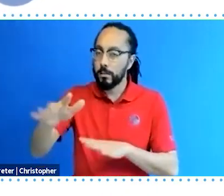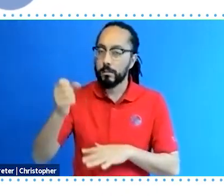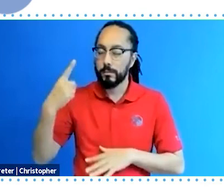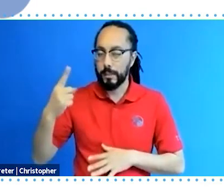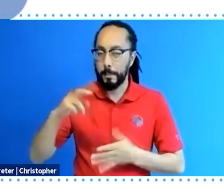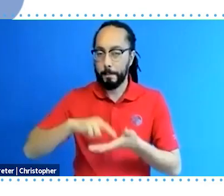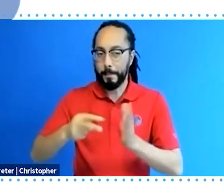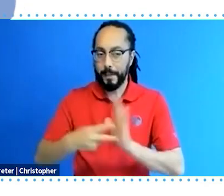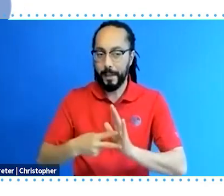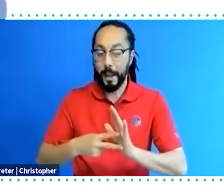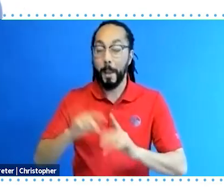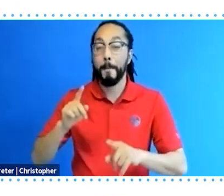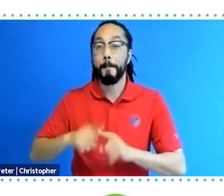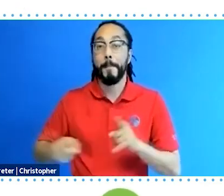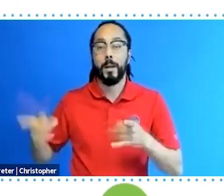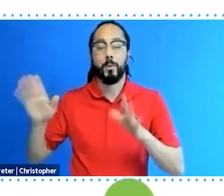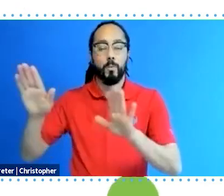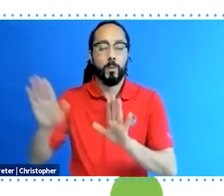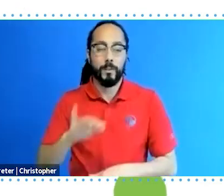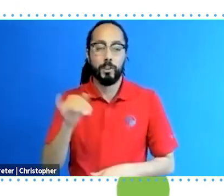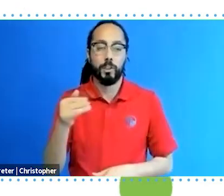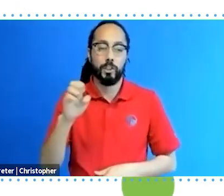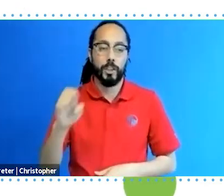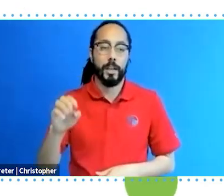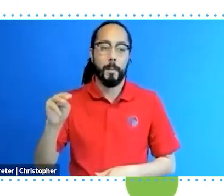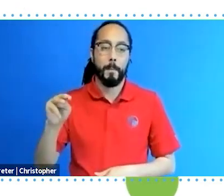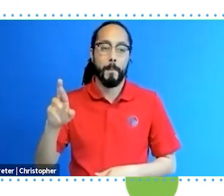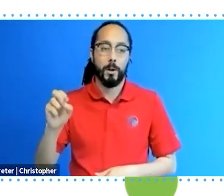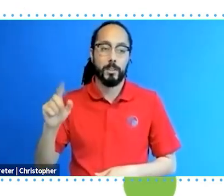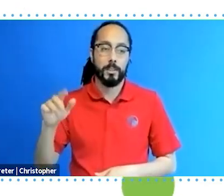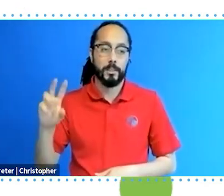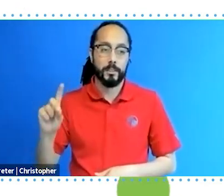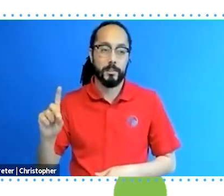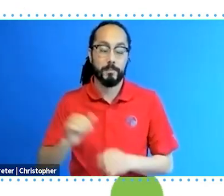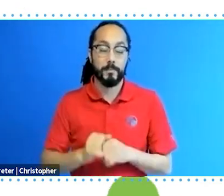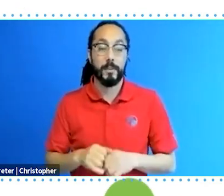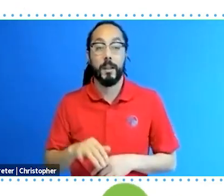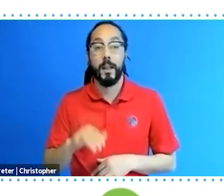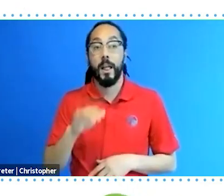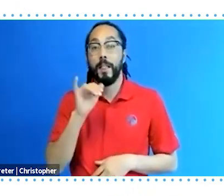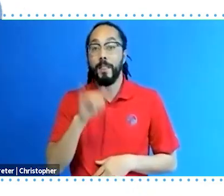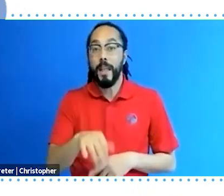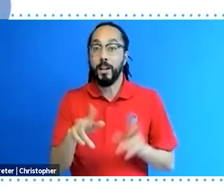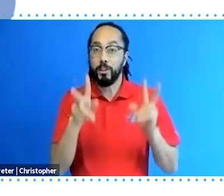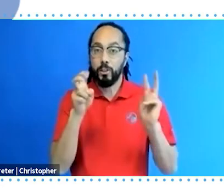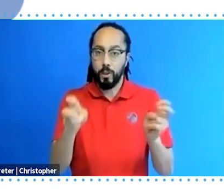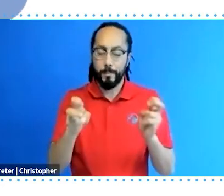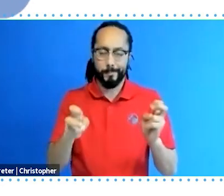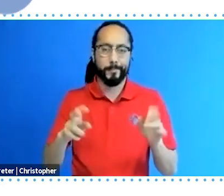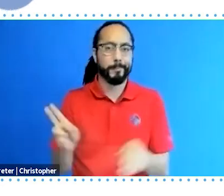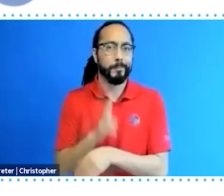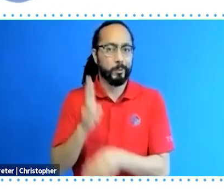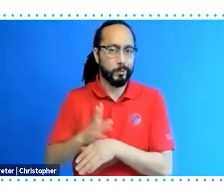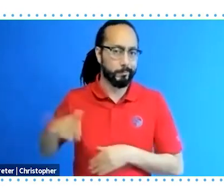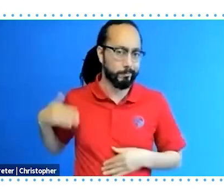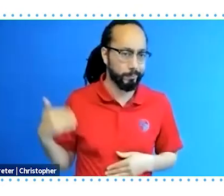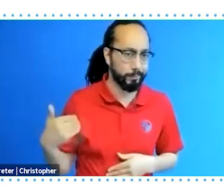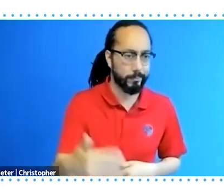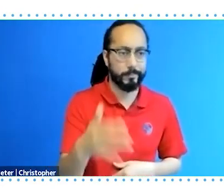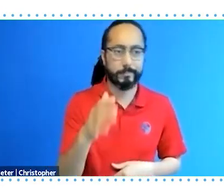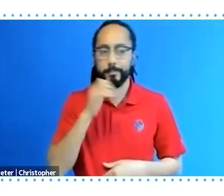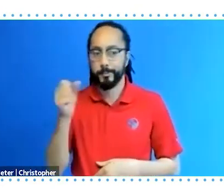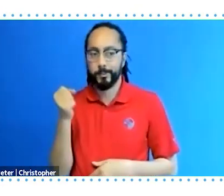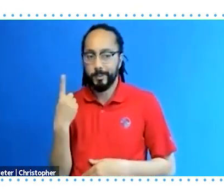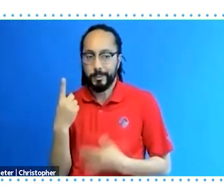and ever wonderful Jane Marsland. Governance is one of the most frequently used and least understood terms in use today.